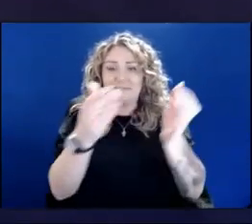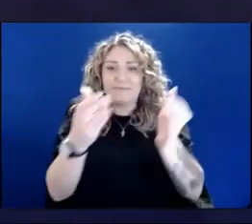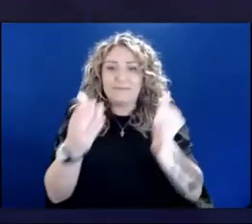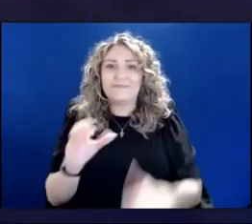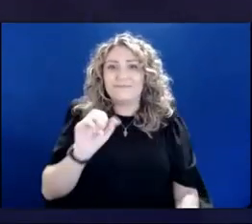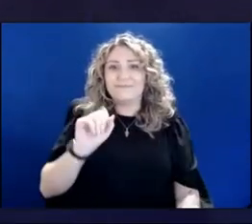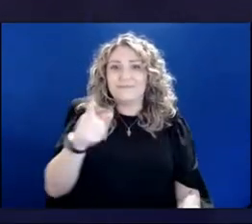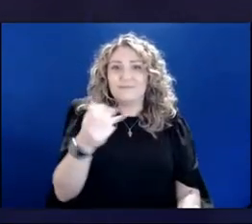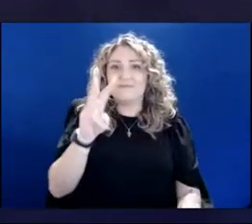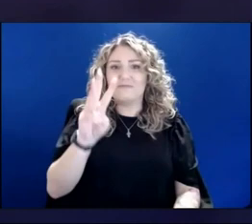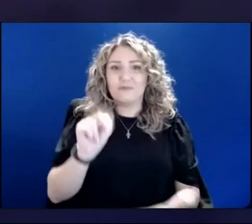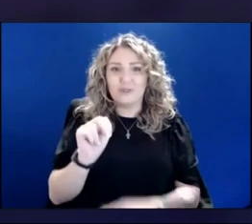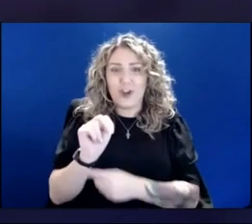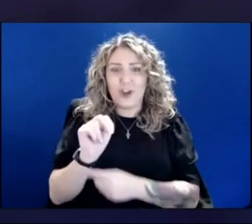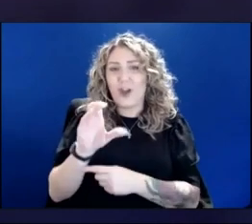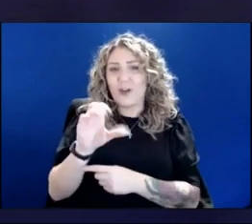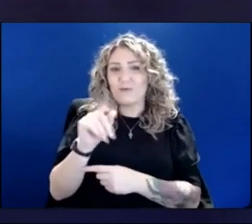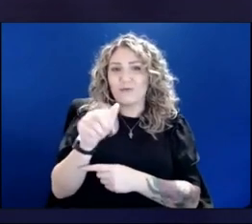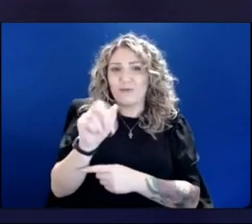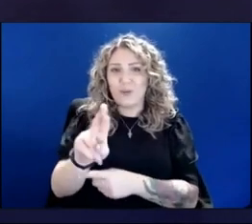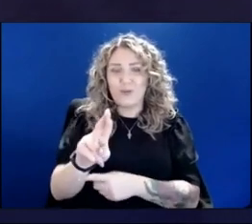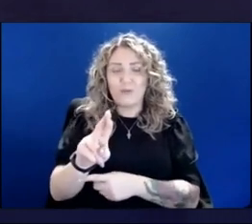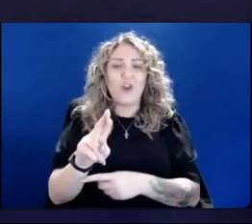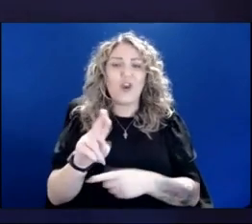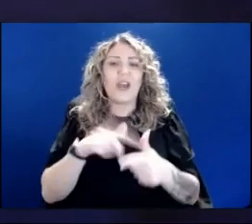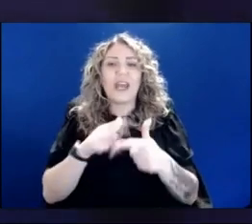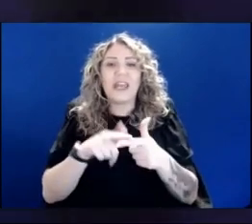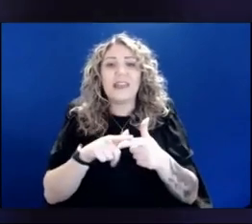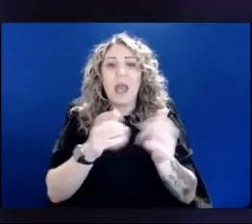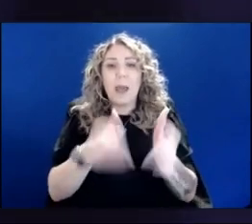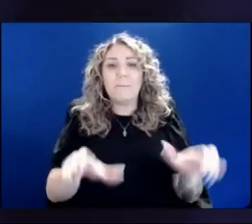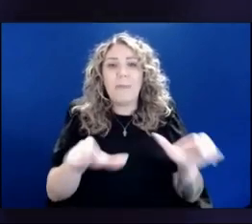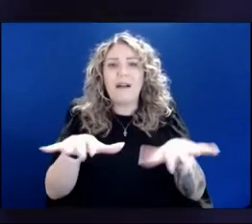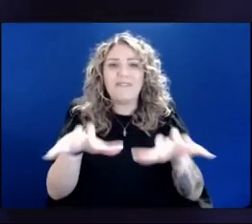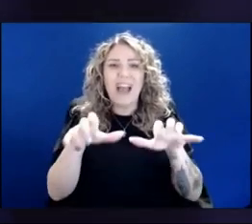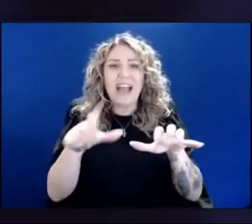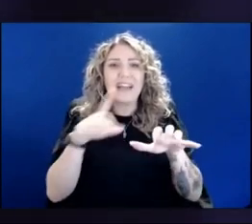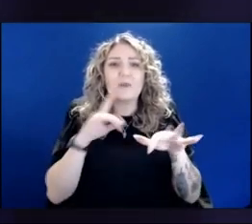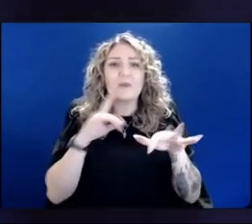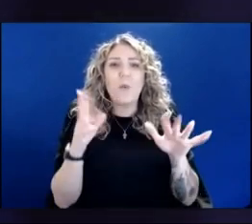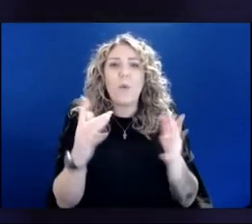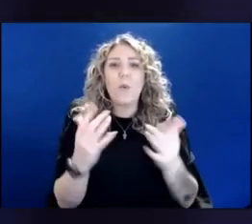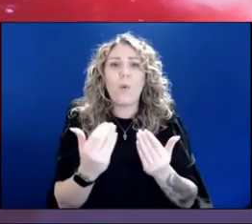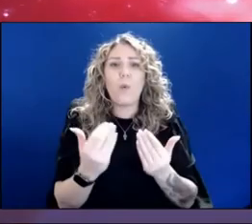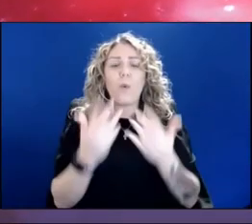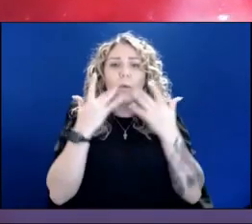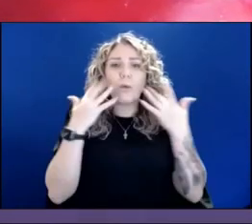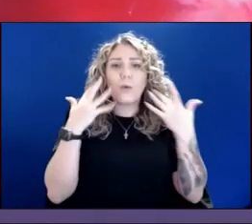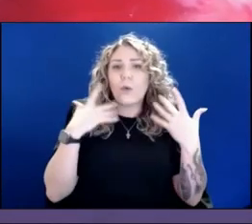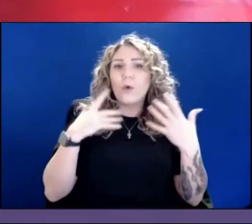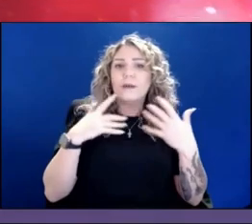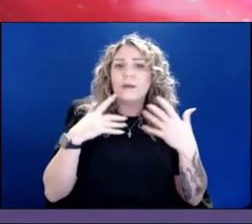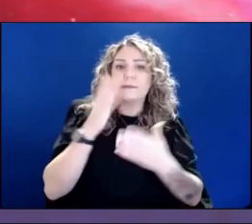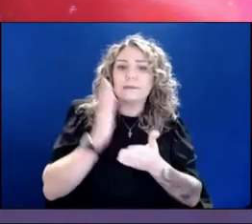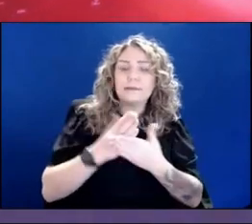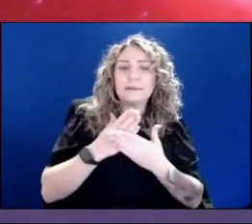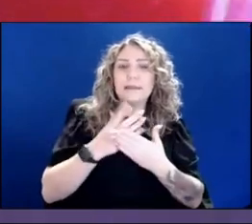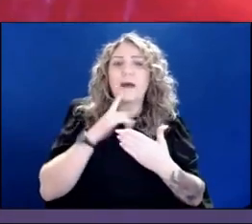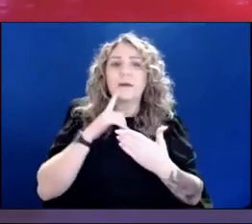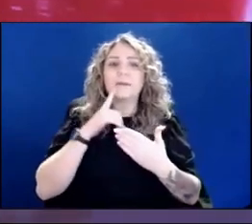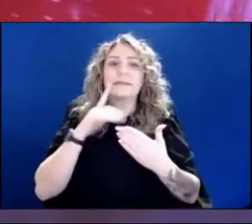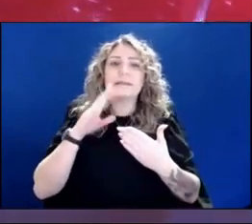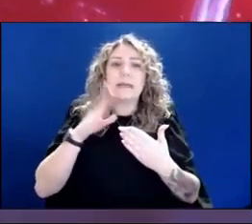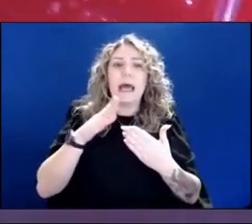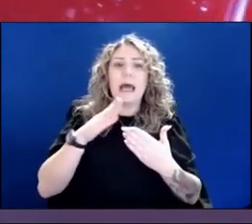Sean Coomer. We put it on a little bucket of ice to cool it down just so it shuts down its metabolism. And then we prepare the blood